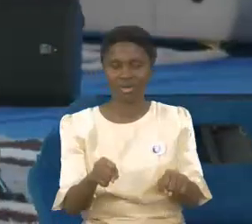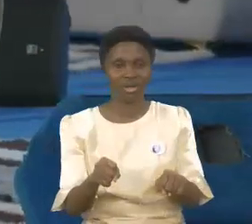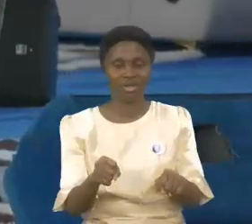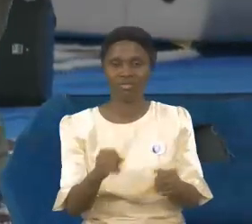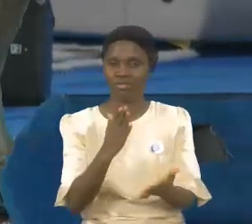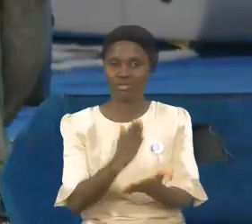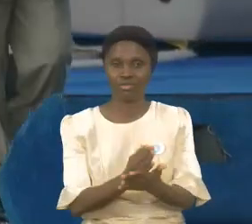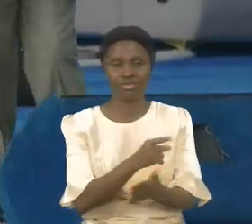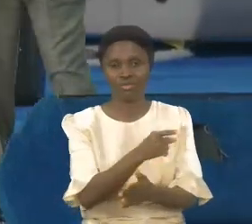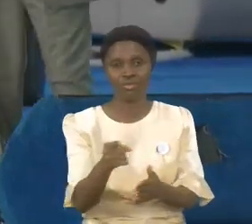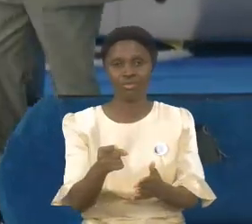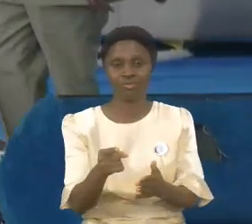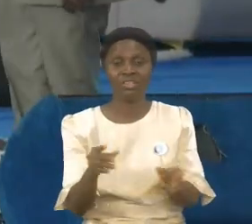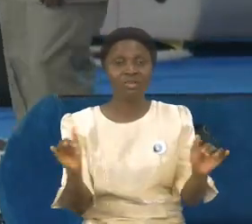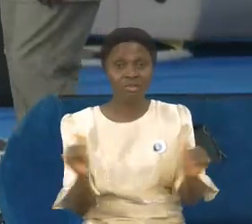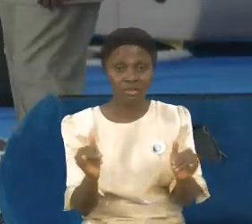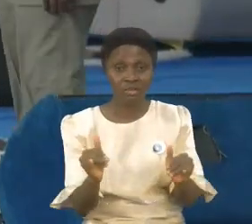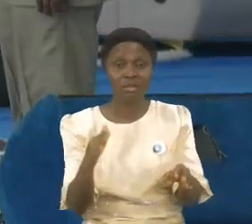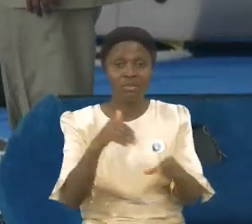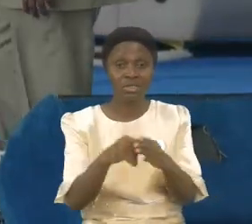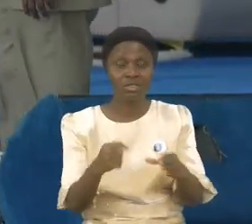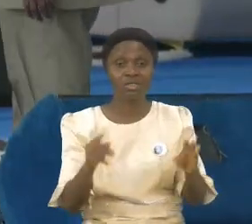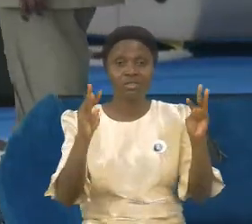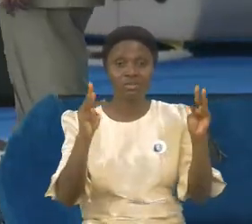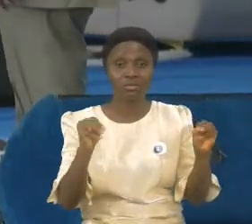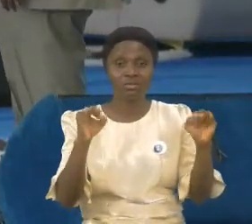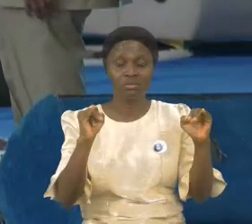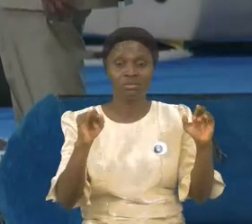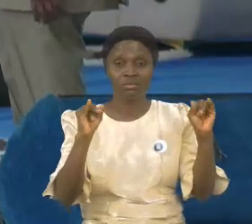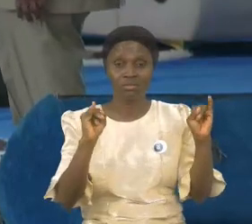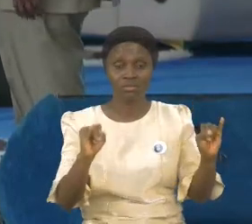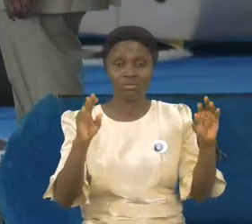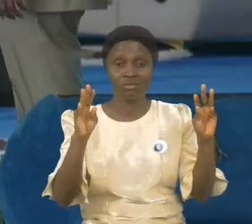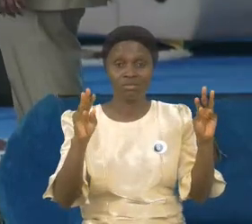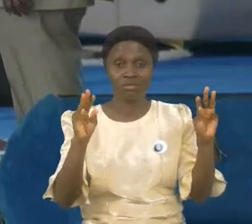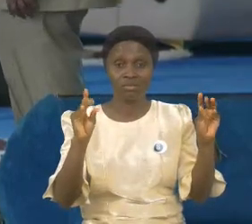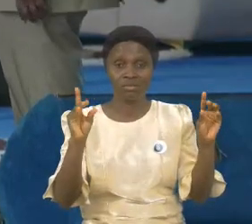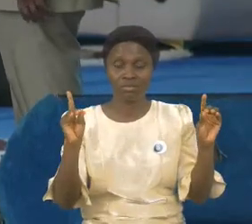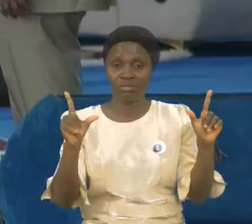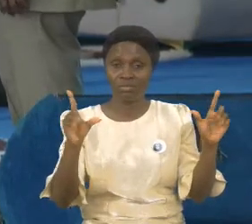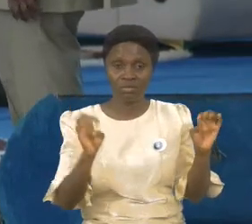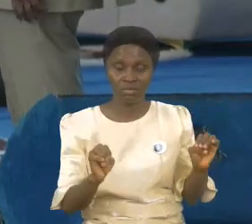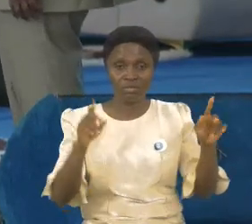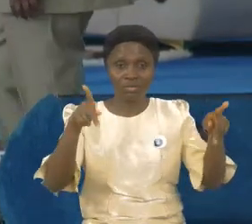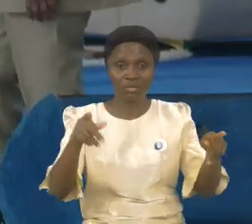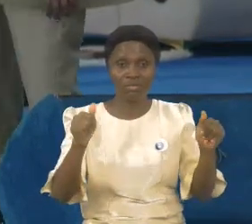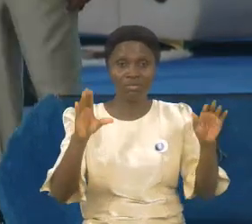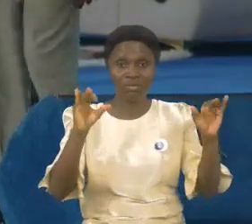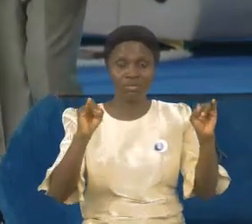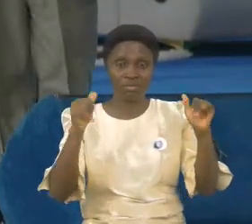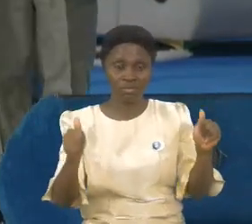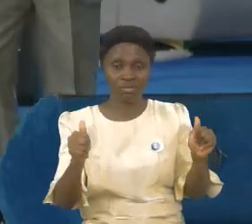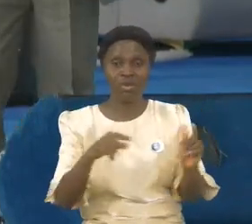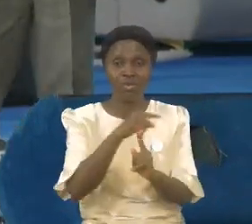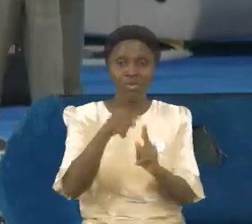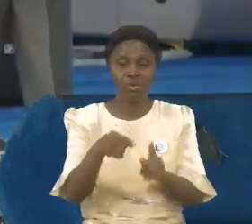with the Medo-Persian Empire, and they had a law, a decree, and whatever they said affected everyone all over